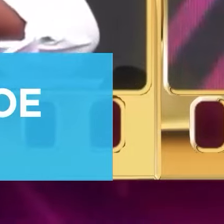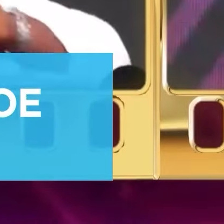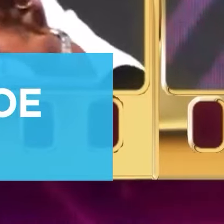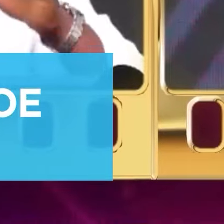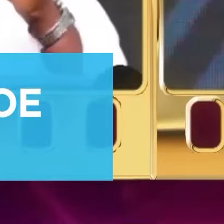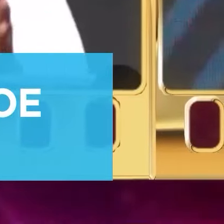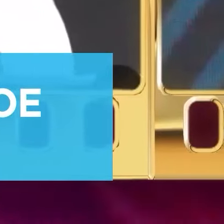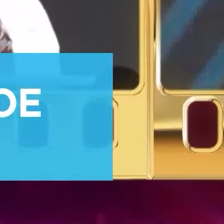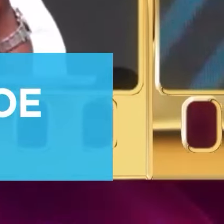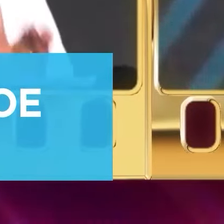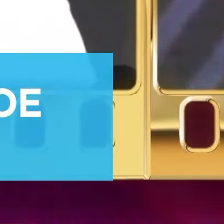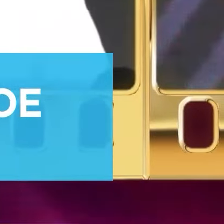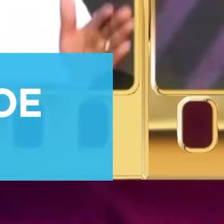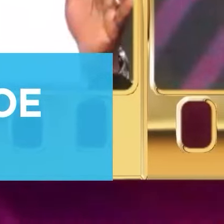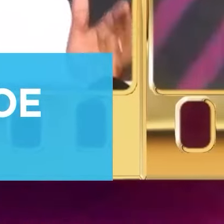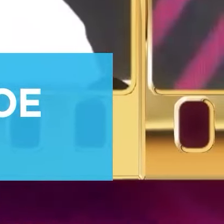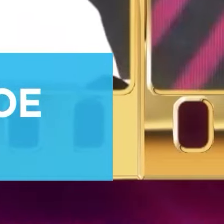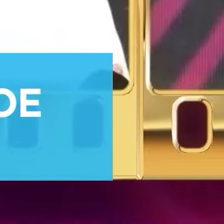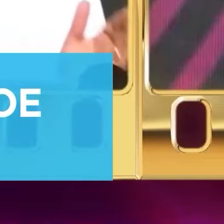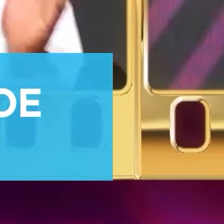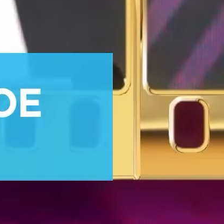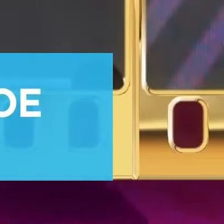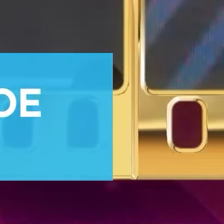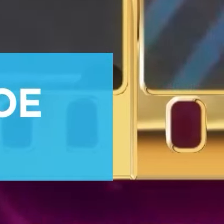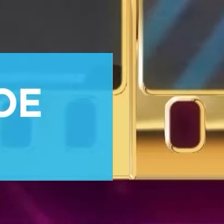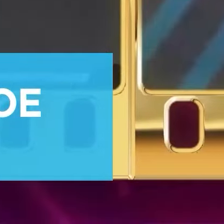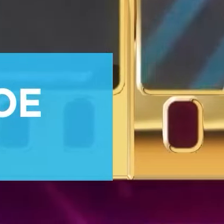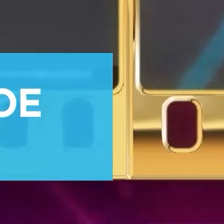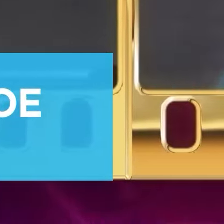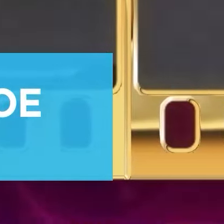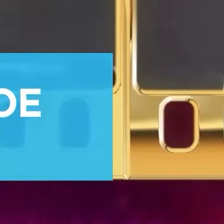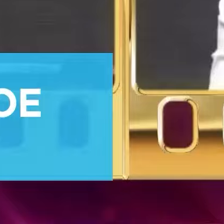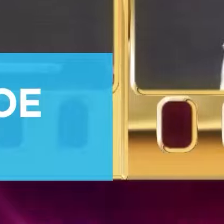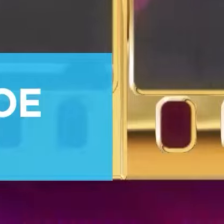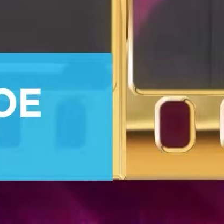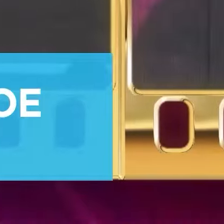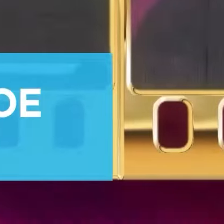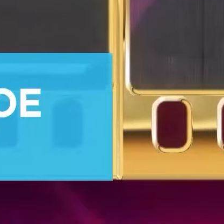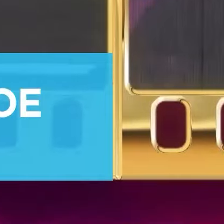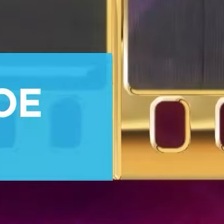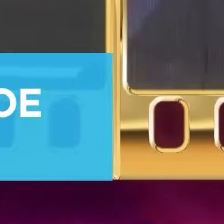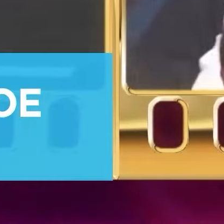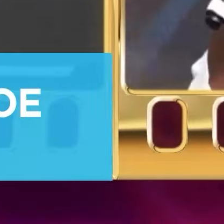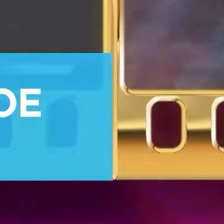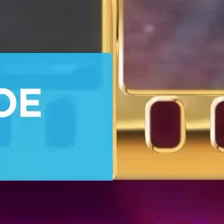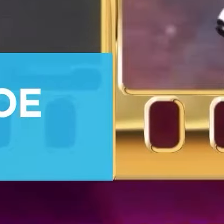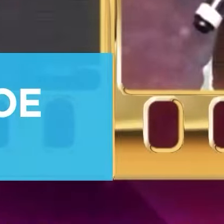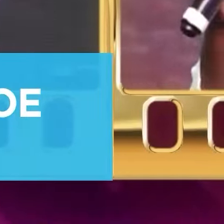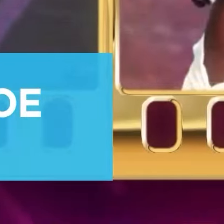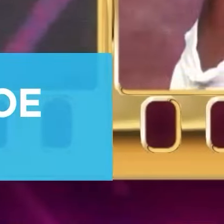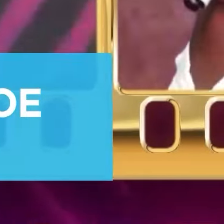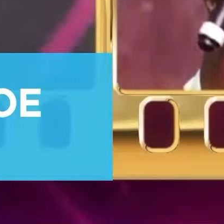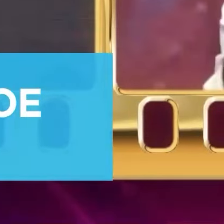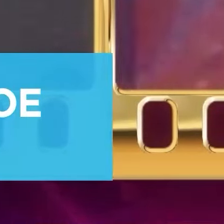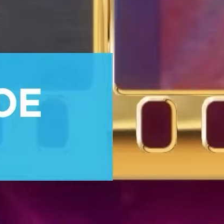the soul aligns itself with the body to fight against the spirit, the person, even though will be